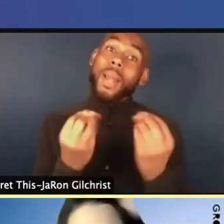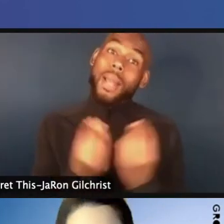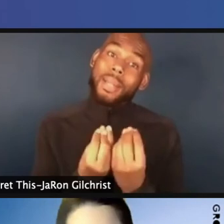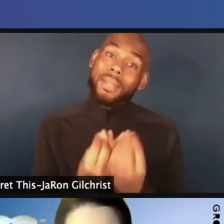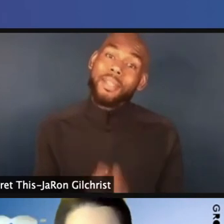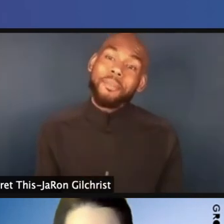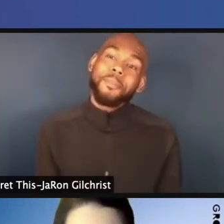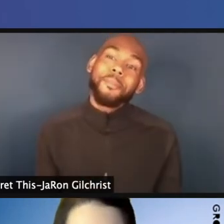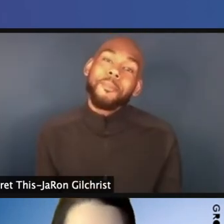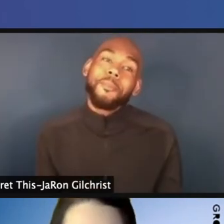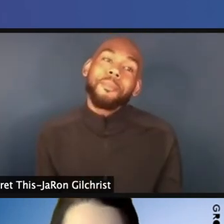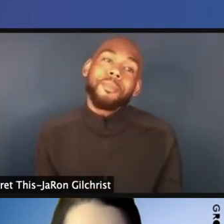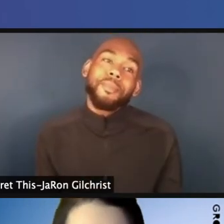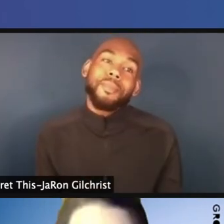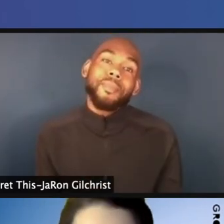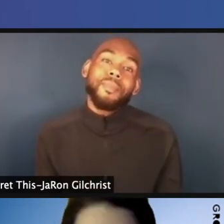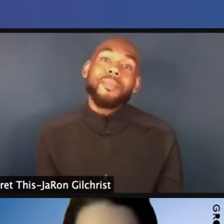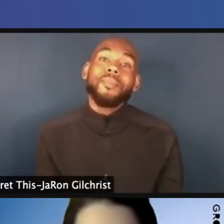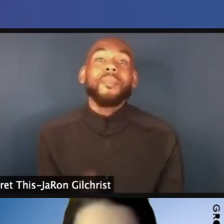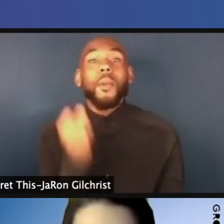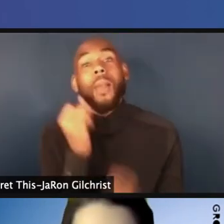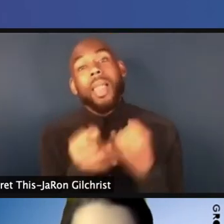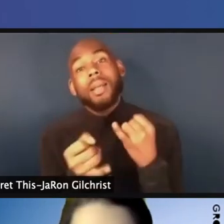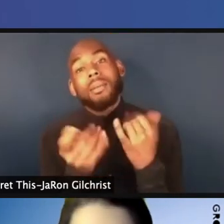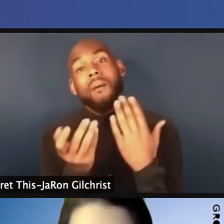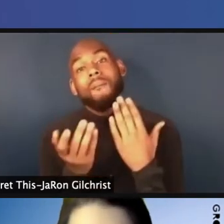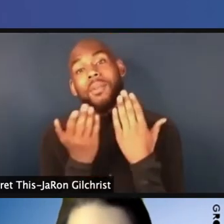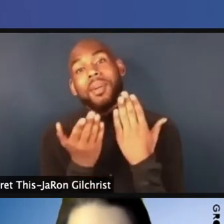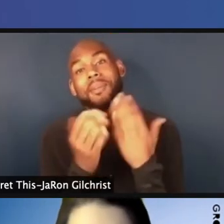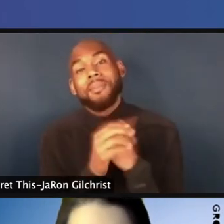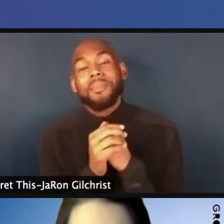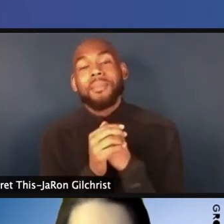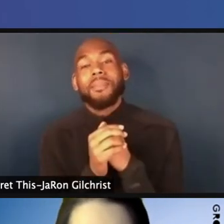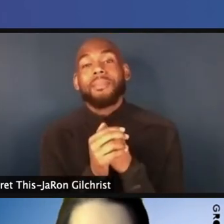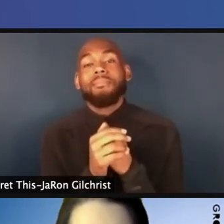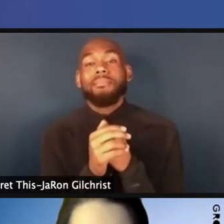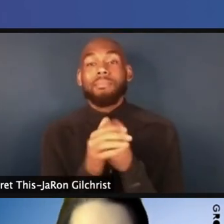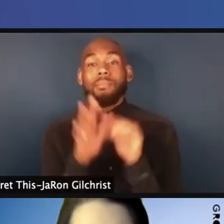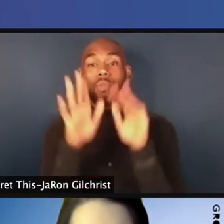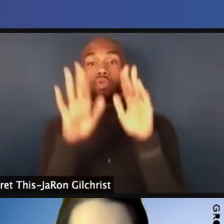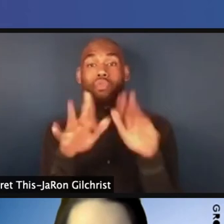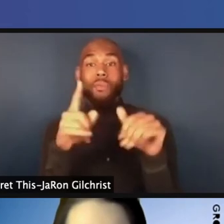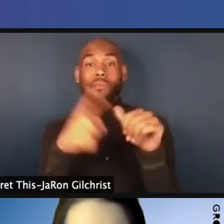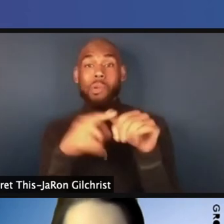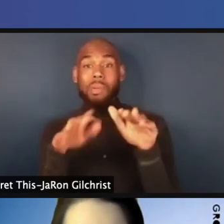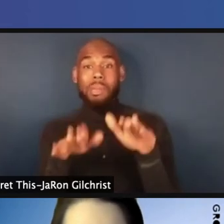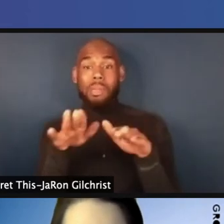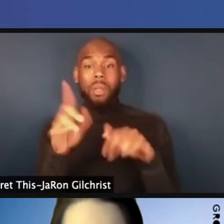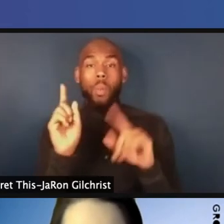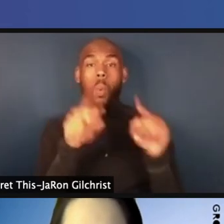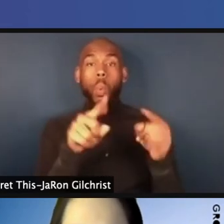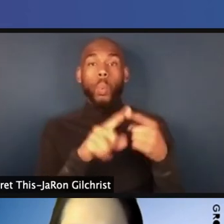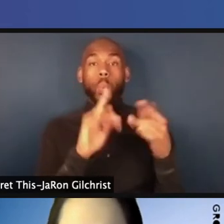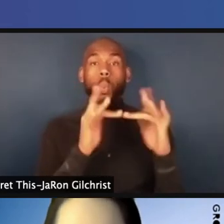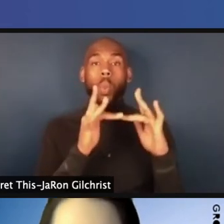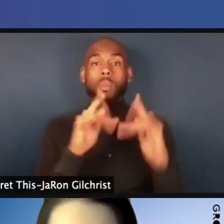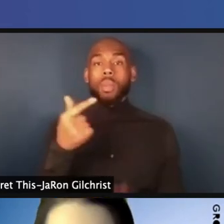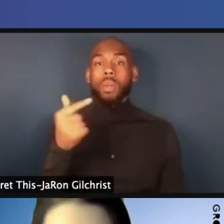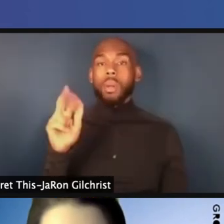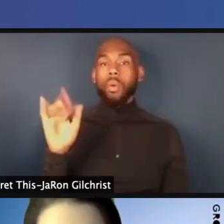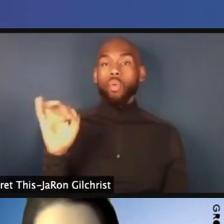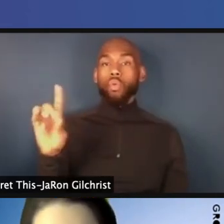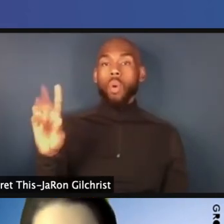I think one last offering I will make is that if the great first step is to go to the Groundwater website and read the